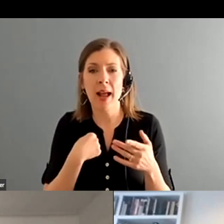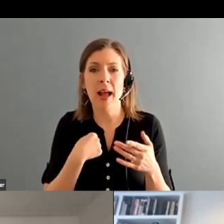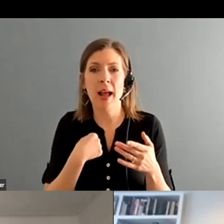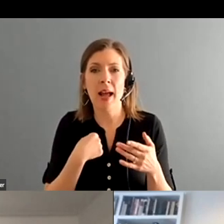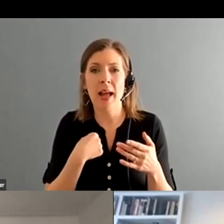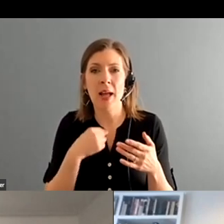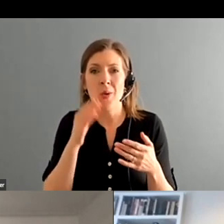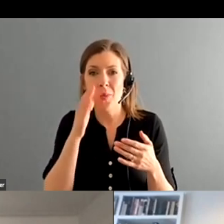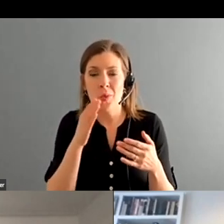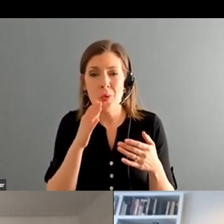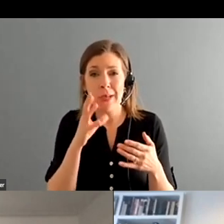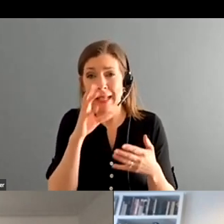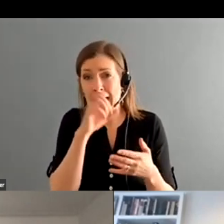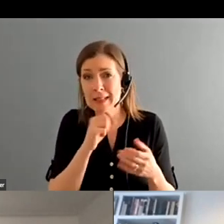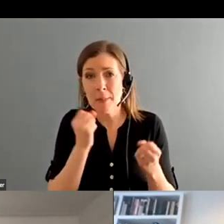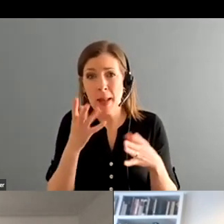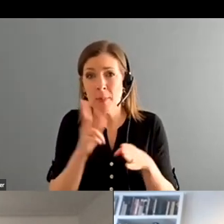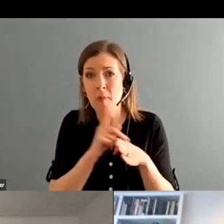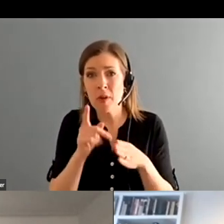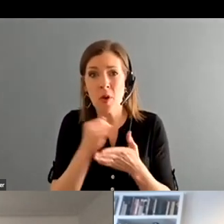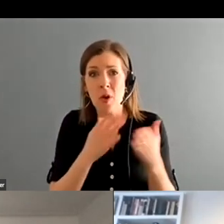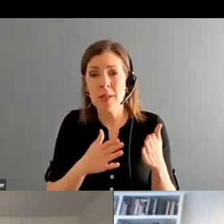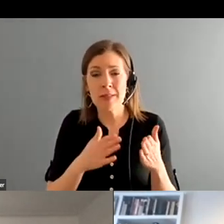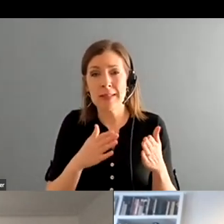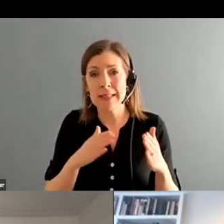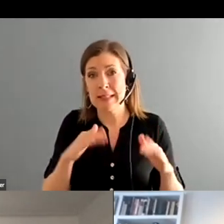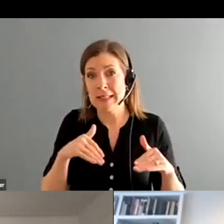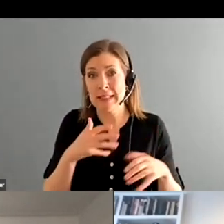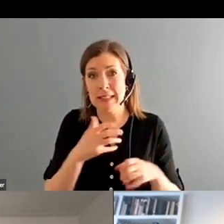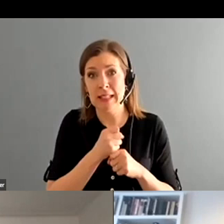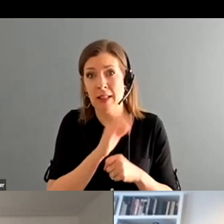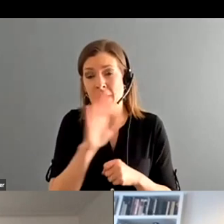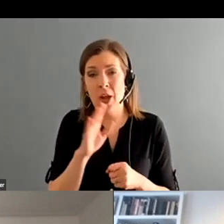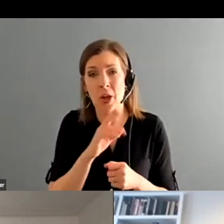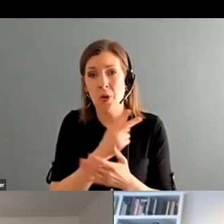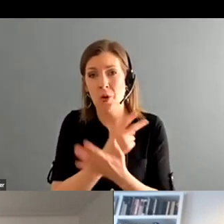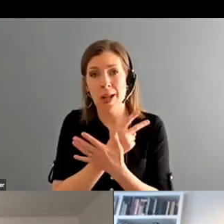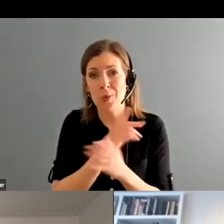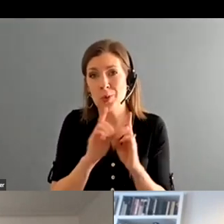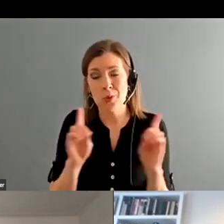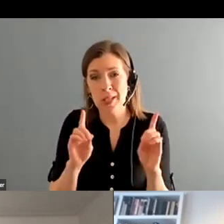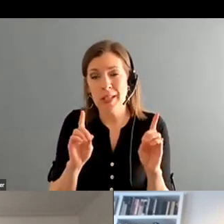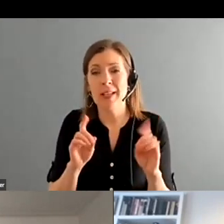I would hazard a guess that many professional artists had not bothered to get the graduate degree.